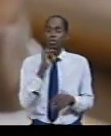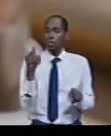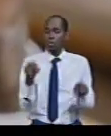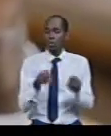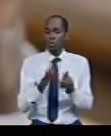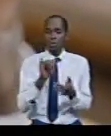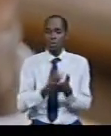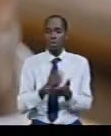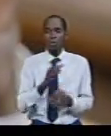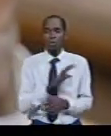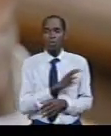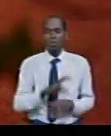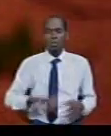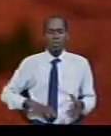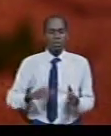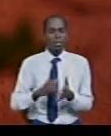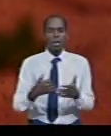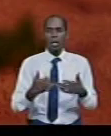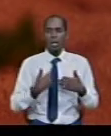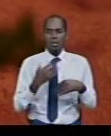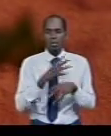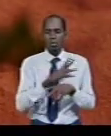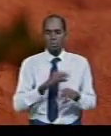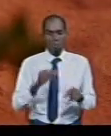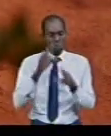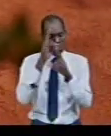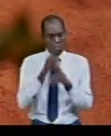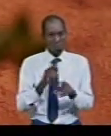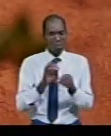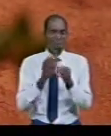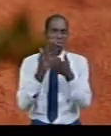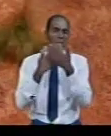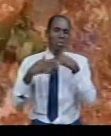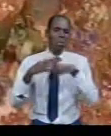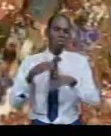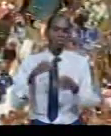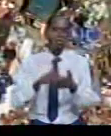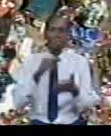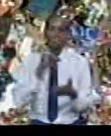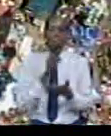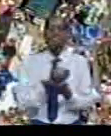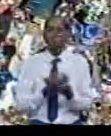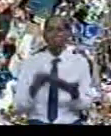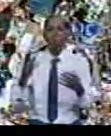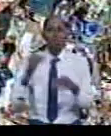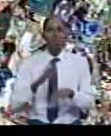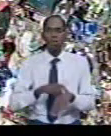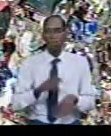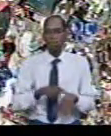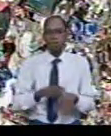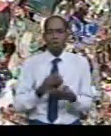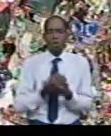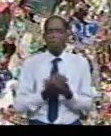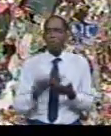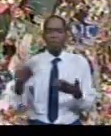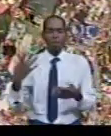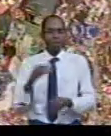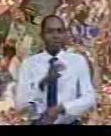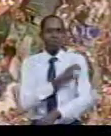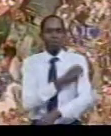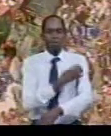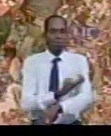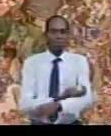Christ-like, it has no recognition in heaven. It's a waste of time, a waste of energy,